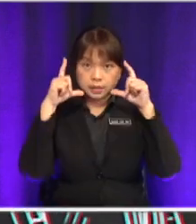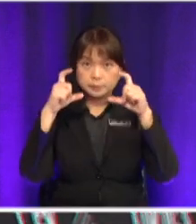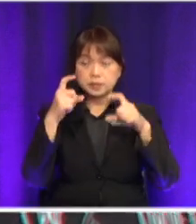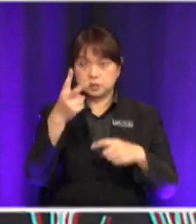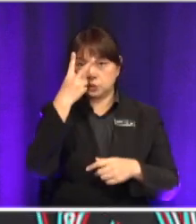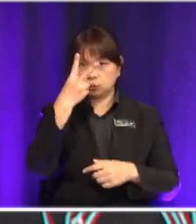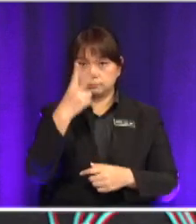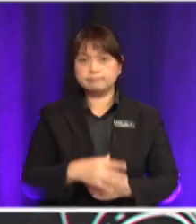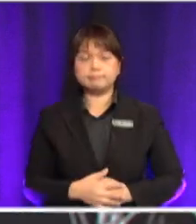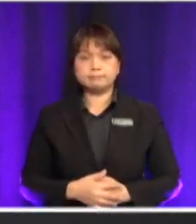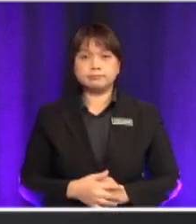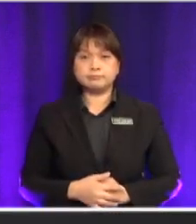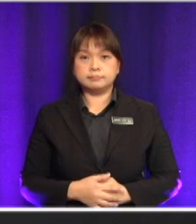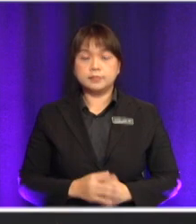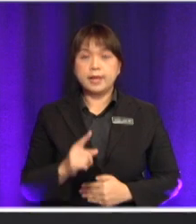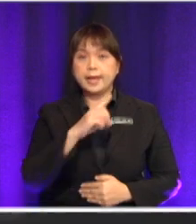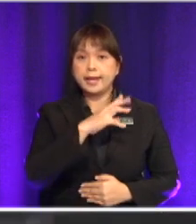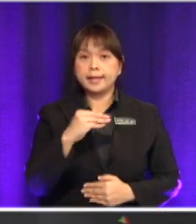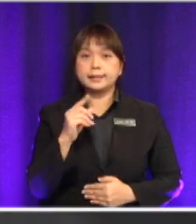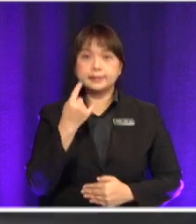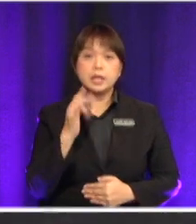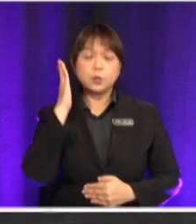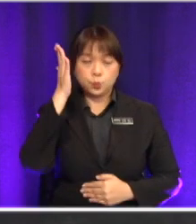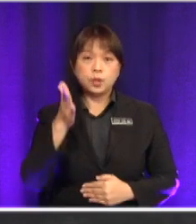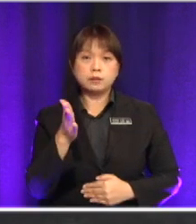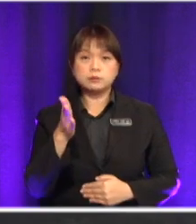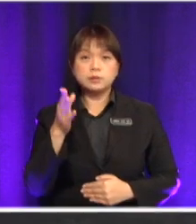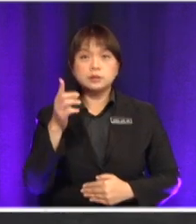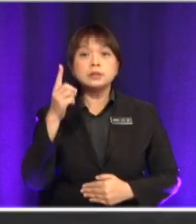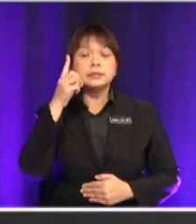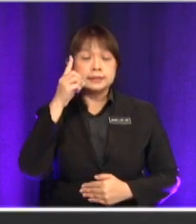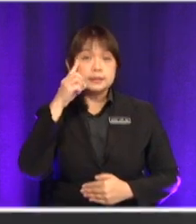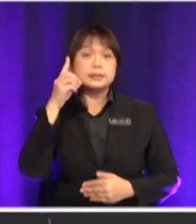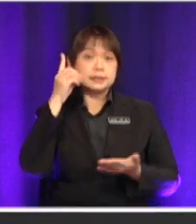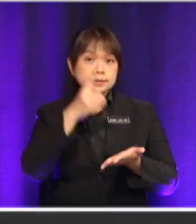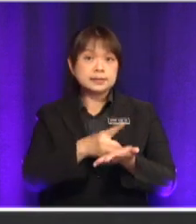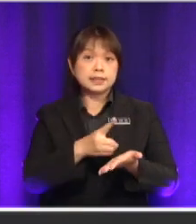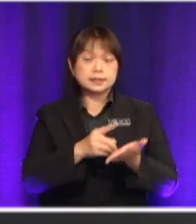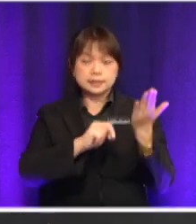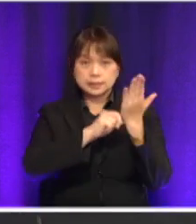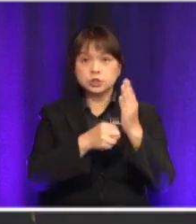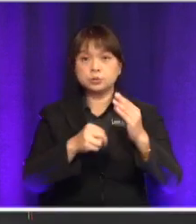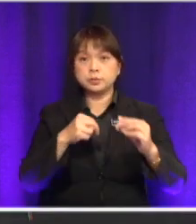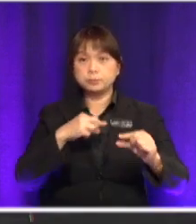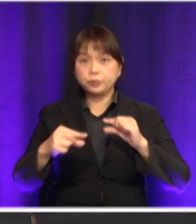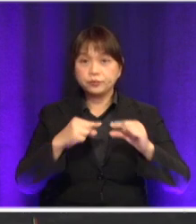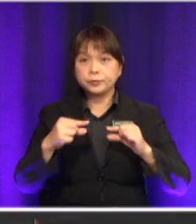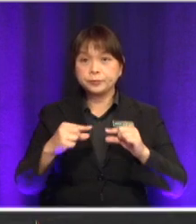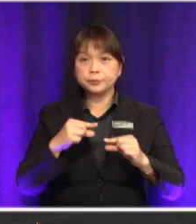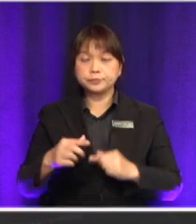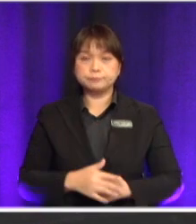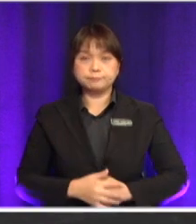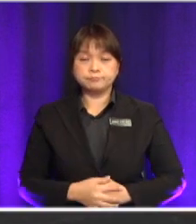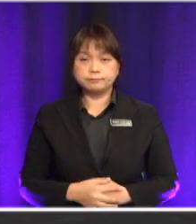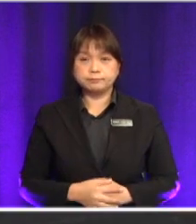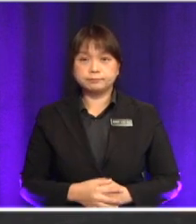has. They will detect the natural movement when you're swimming. So within 60 seconds, this Poseidon was able to detect